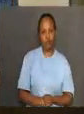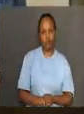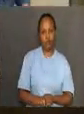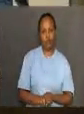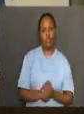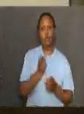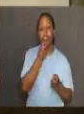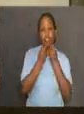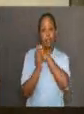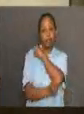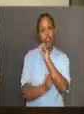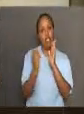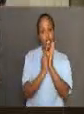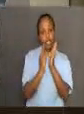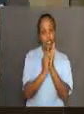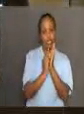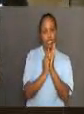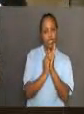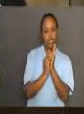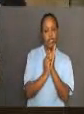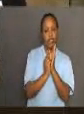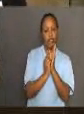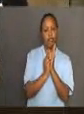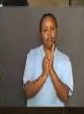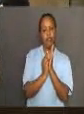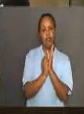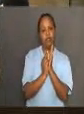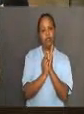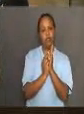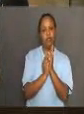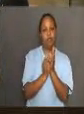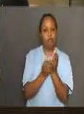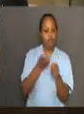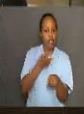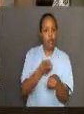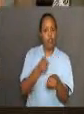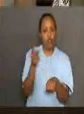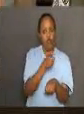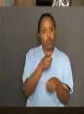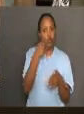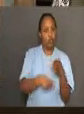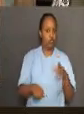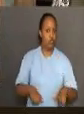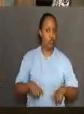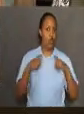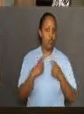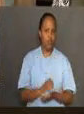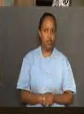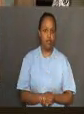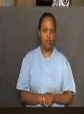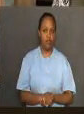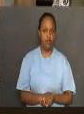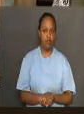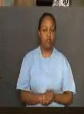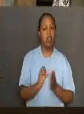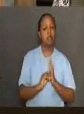Criminal law is distinctive because its potential consequences are very serious.